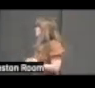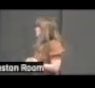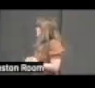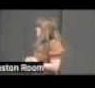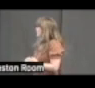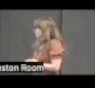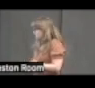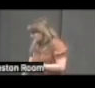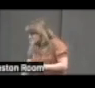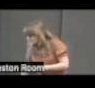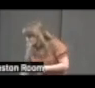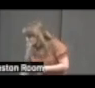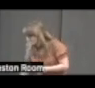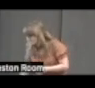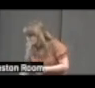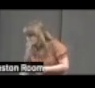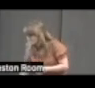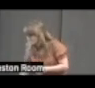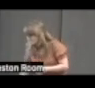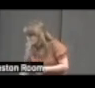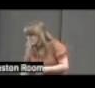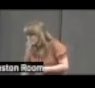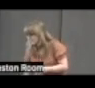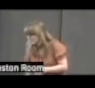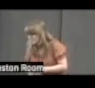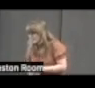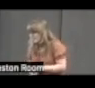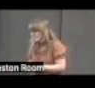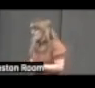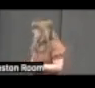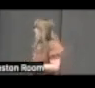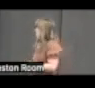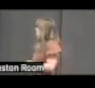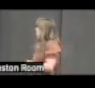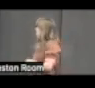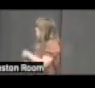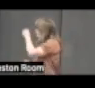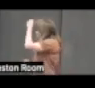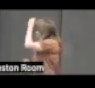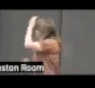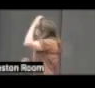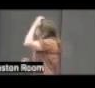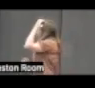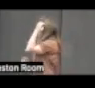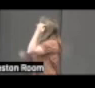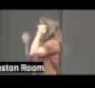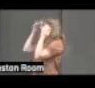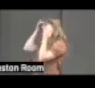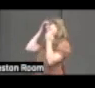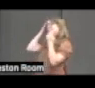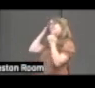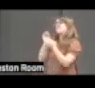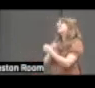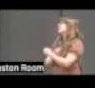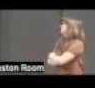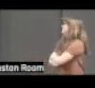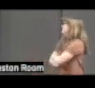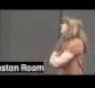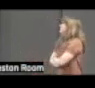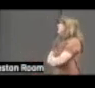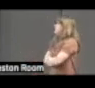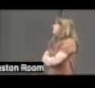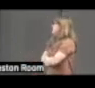range. So we flew there. And a little bit about pandas. They're notoriously difficult to